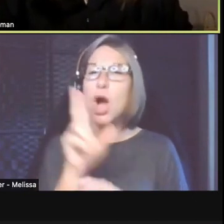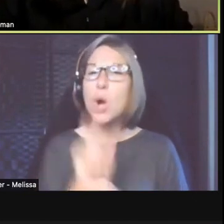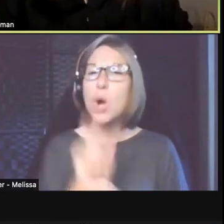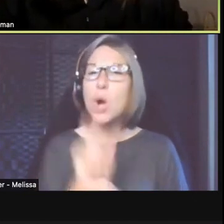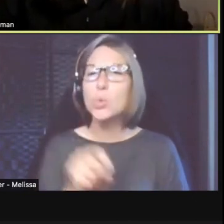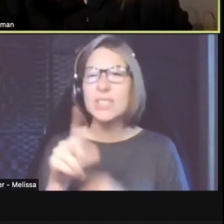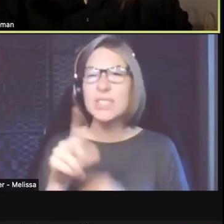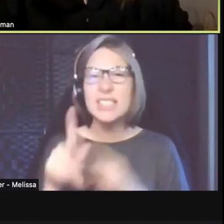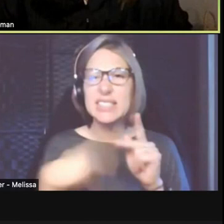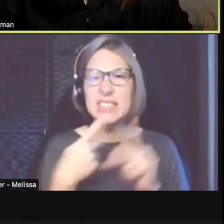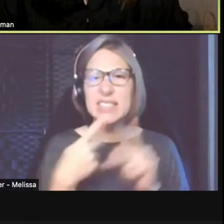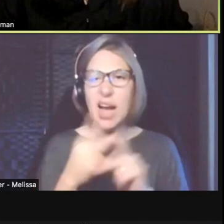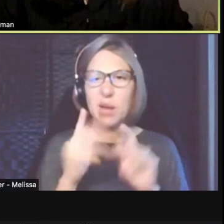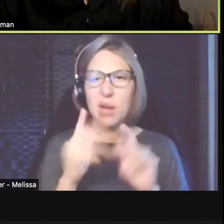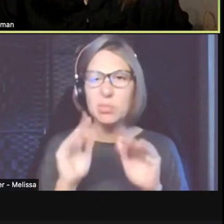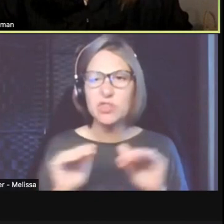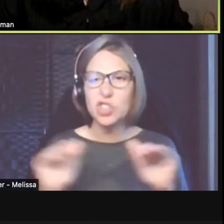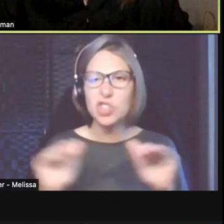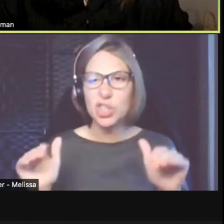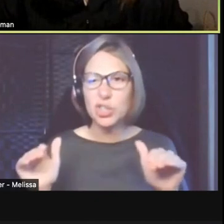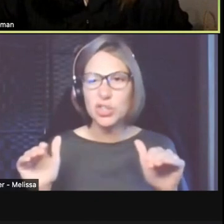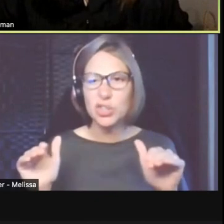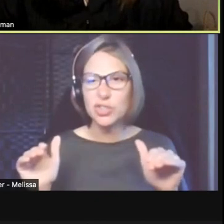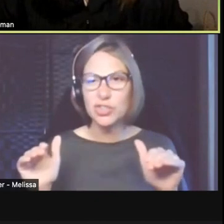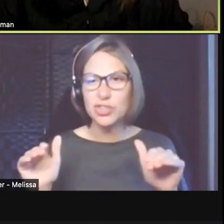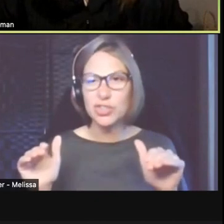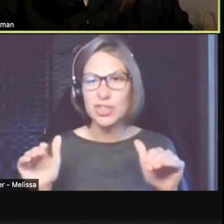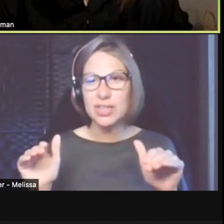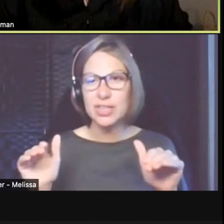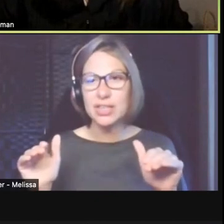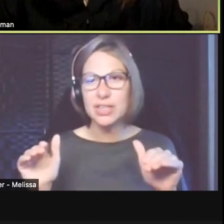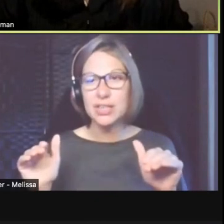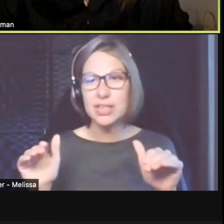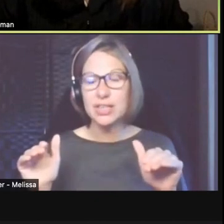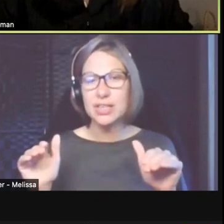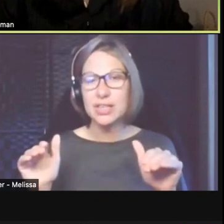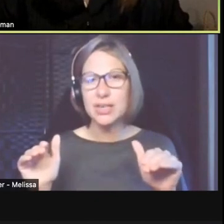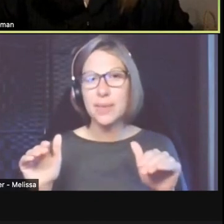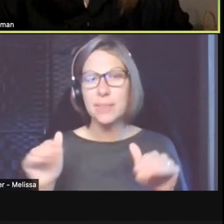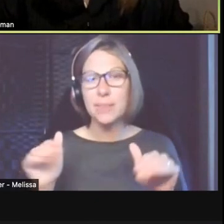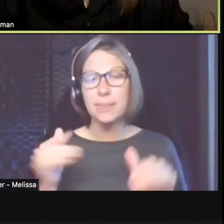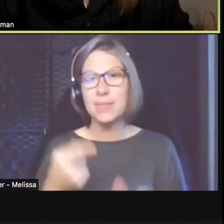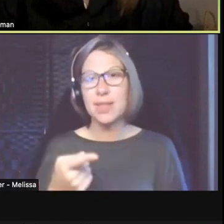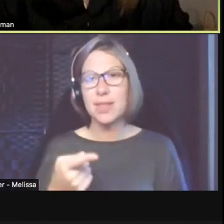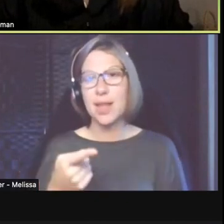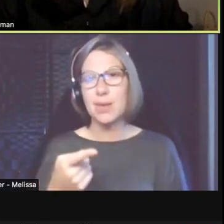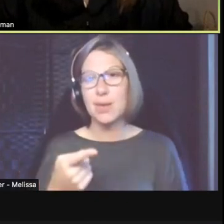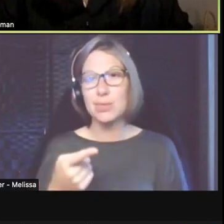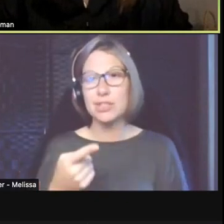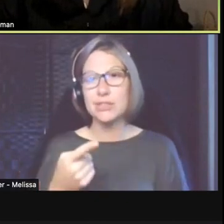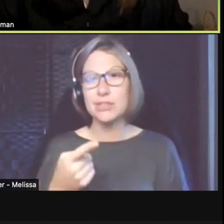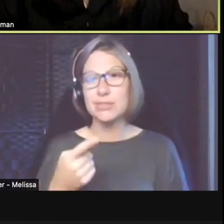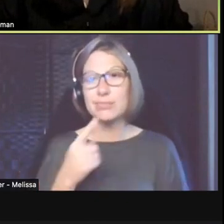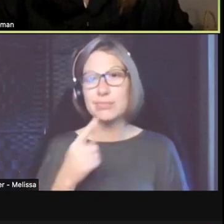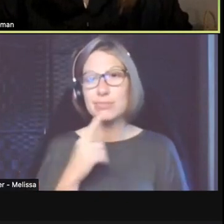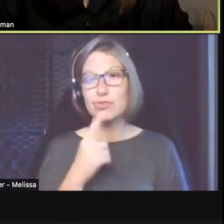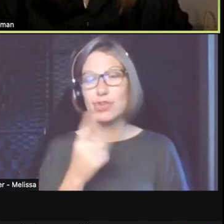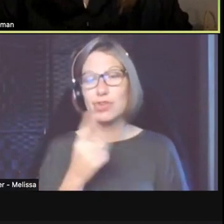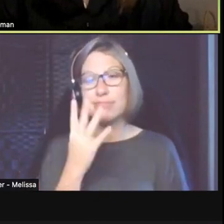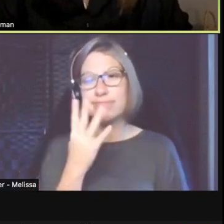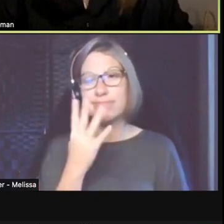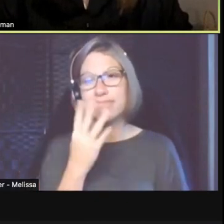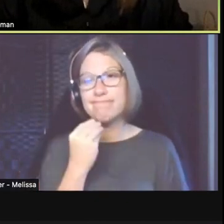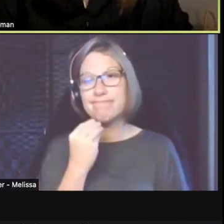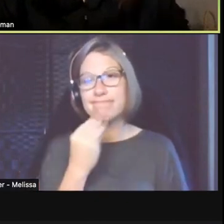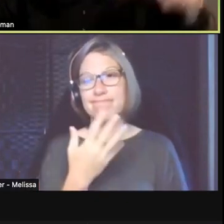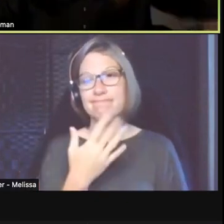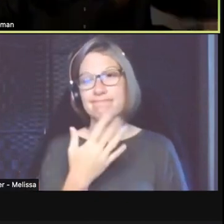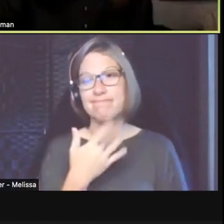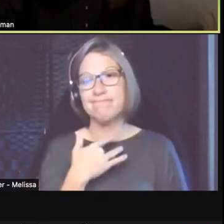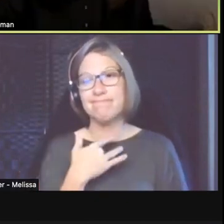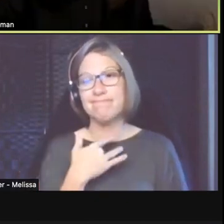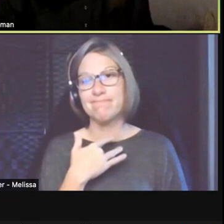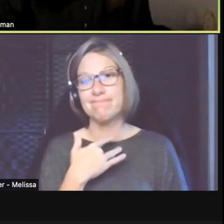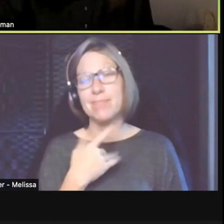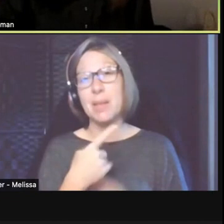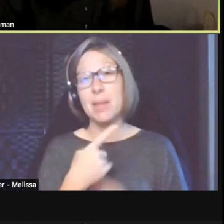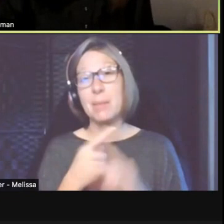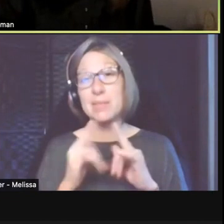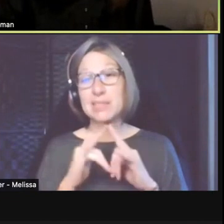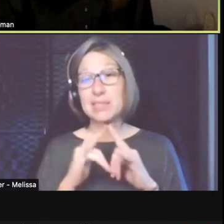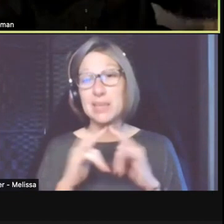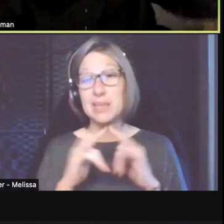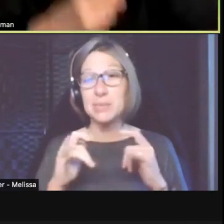once just about the most beautiful and telling thing ever, and also heartbreaking at the same time. So